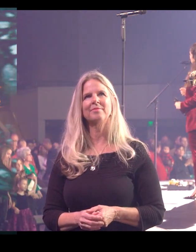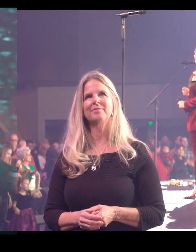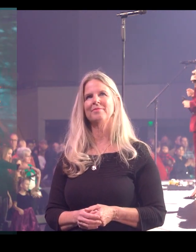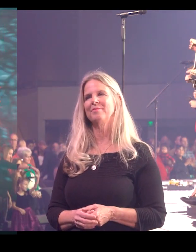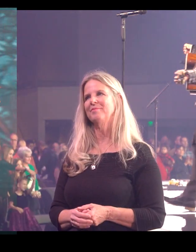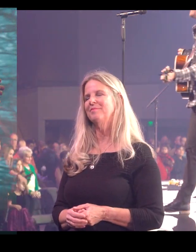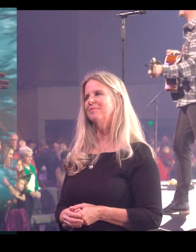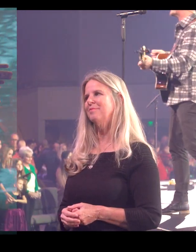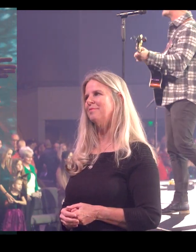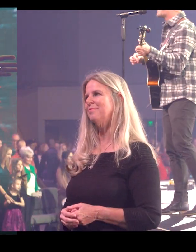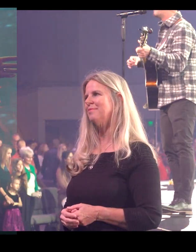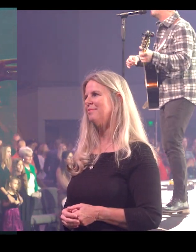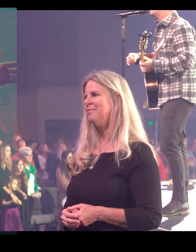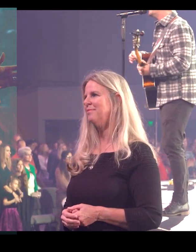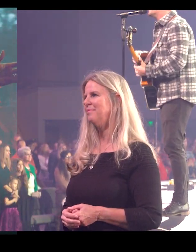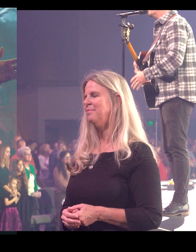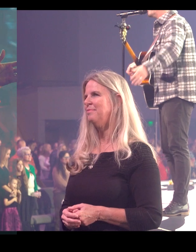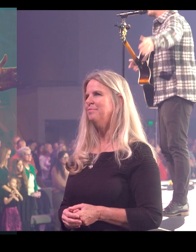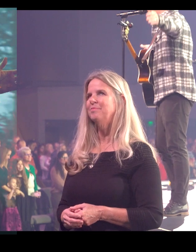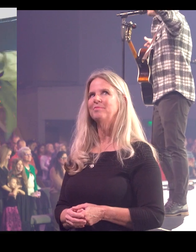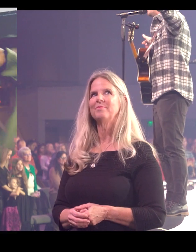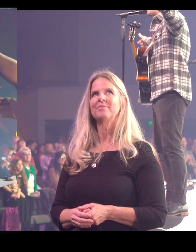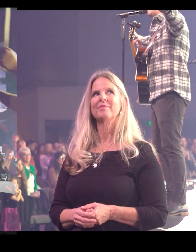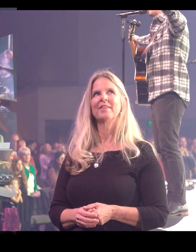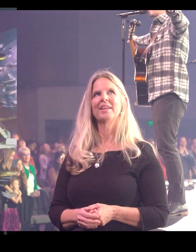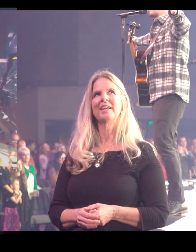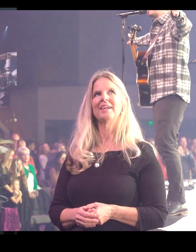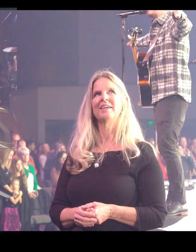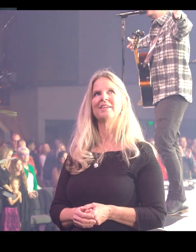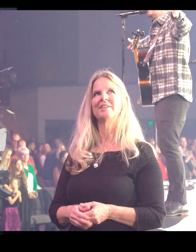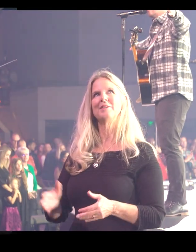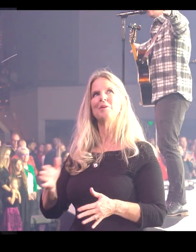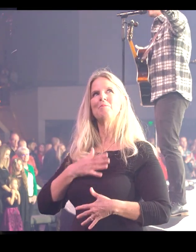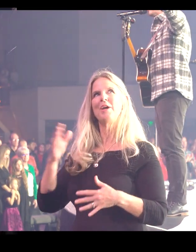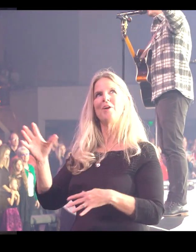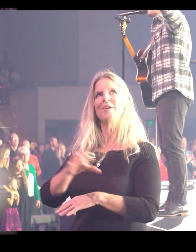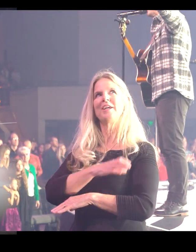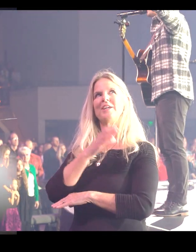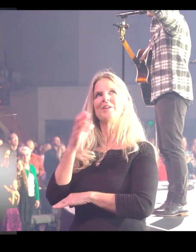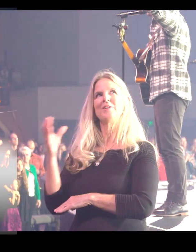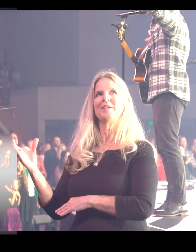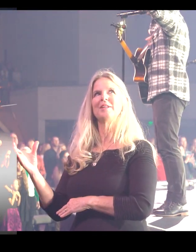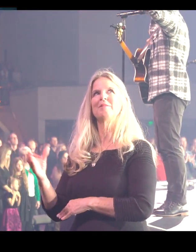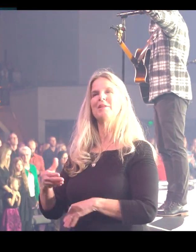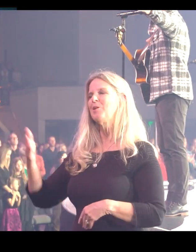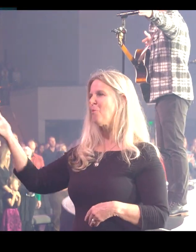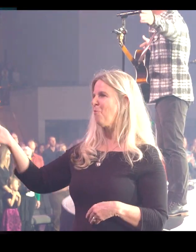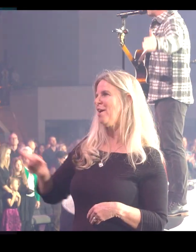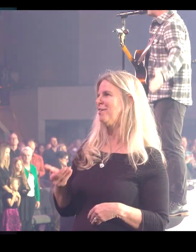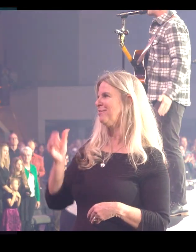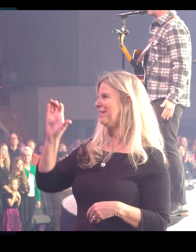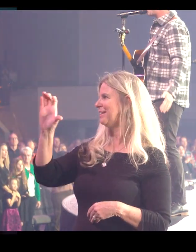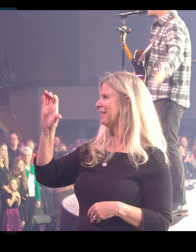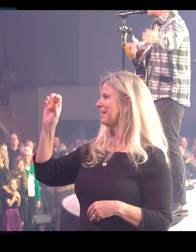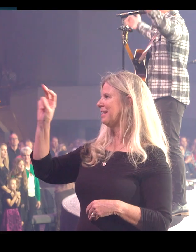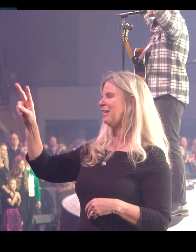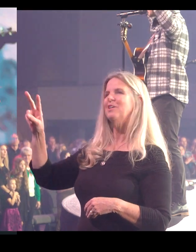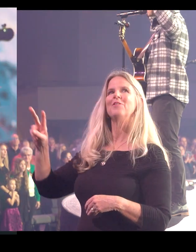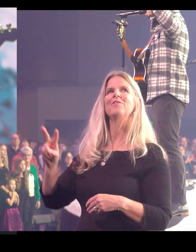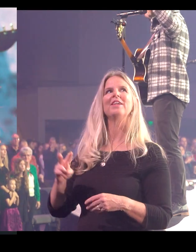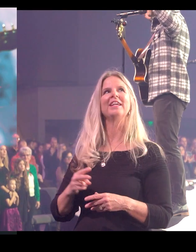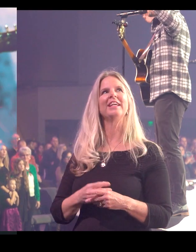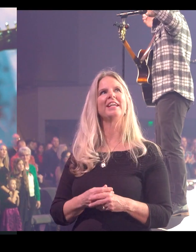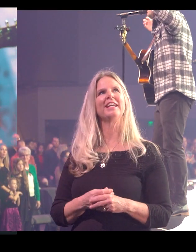Christ, everybody. Welcome to CCV. I want to invite you to worship Jesus with us. And let's celebrate this. Sing this. Come